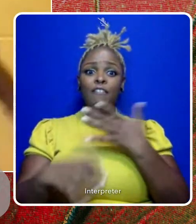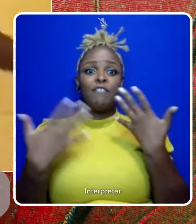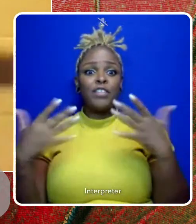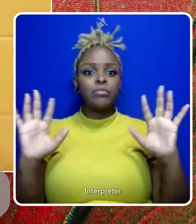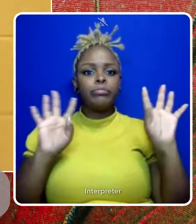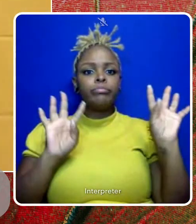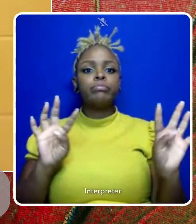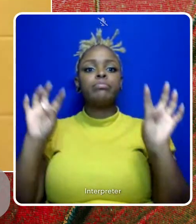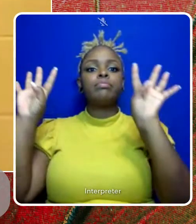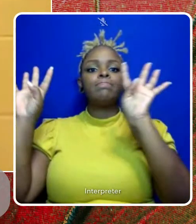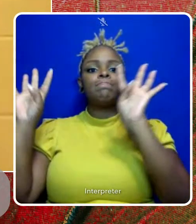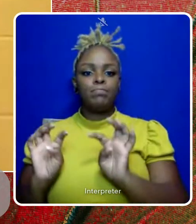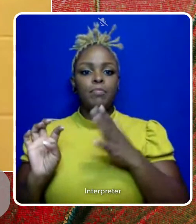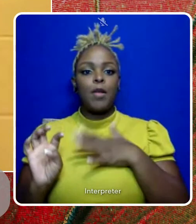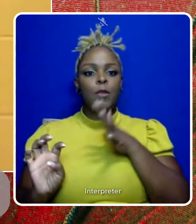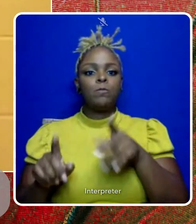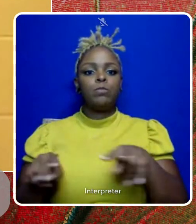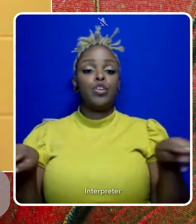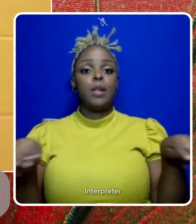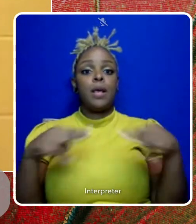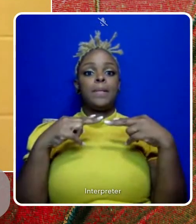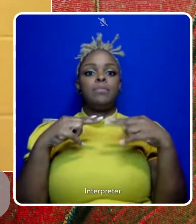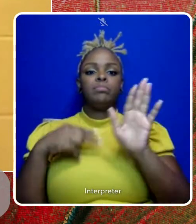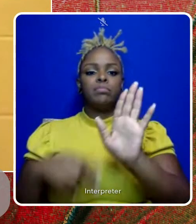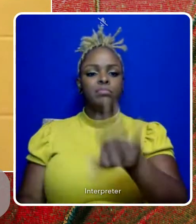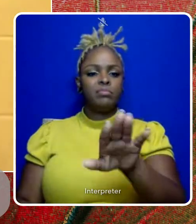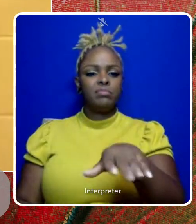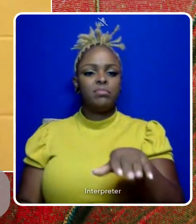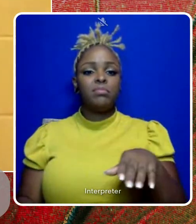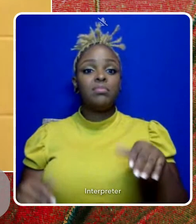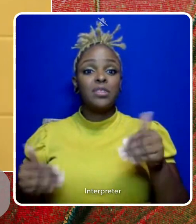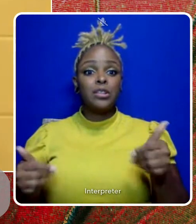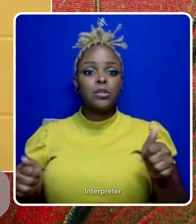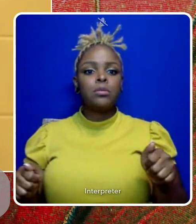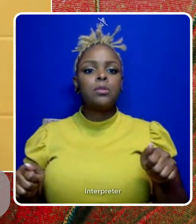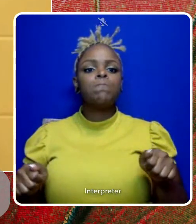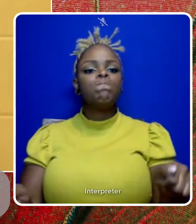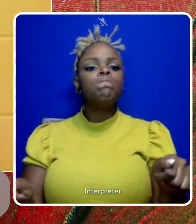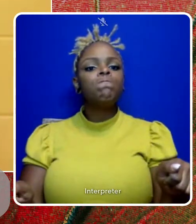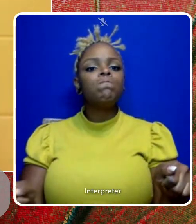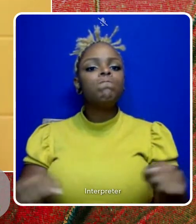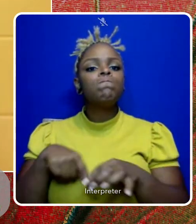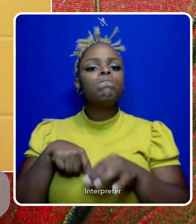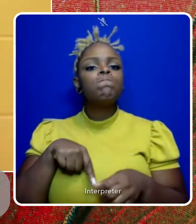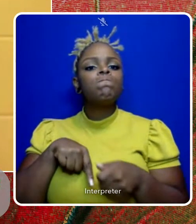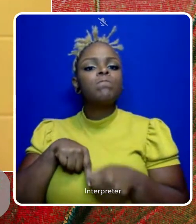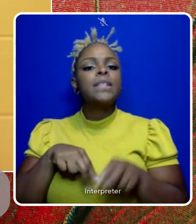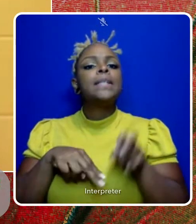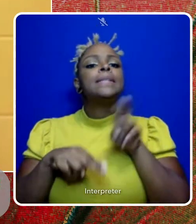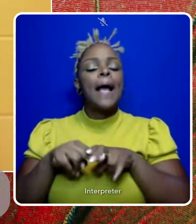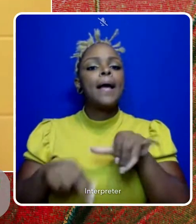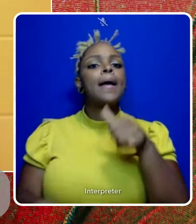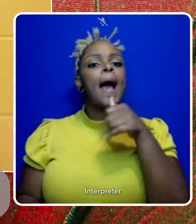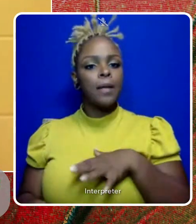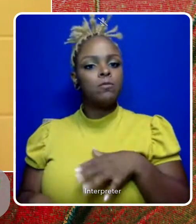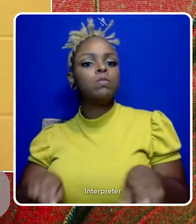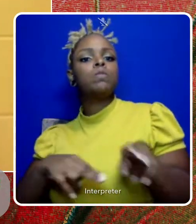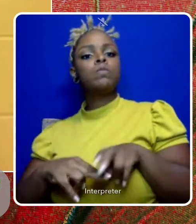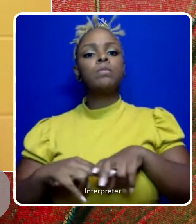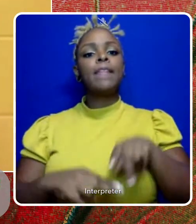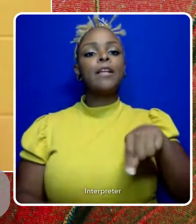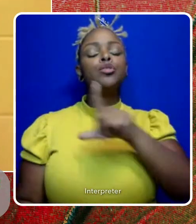end of my skirt. Sit like a lady, she told me. This is the Lord's house, so this is an ode to sitting like